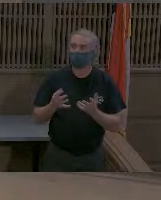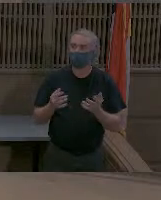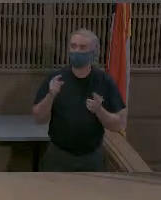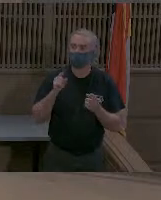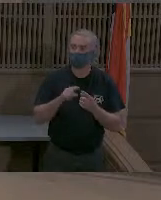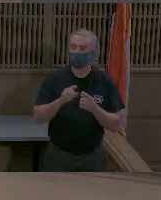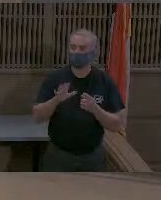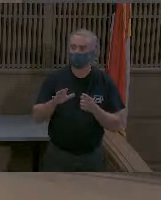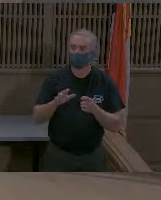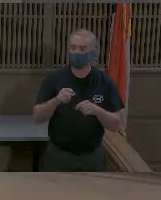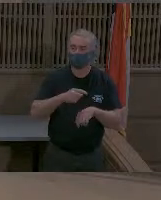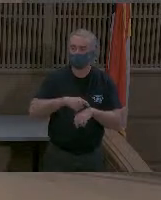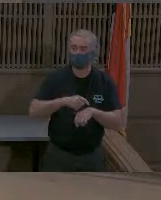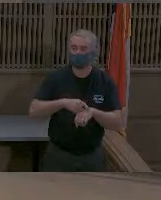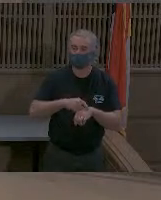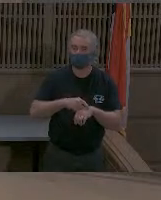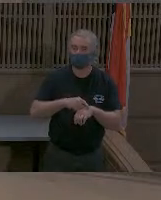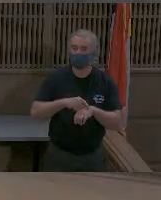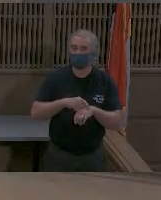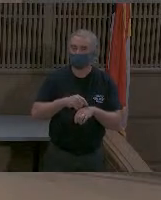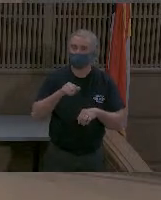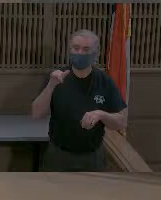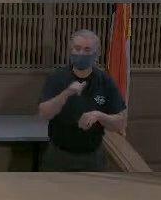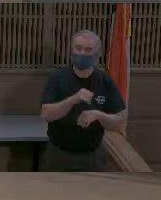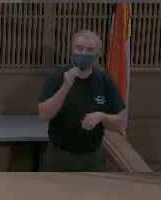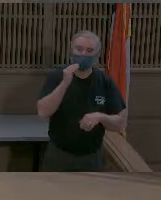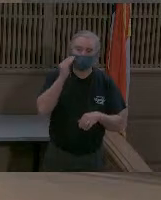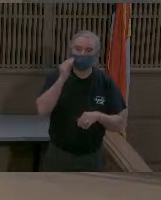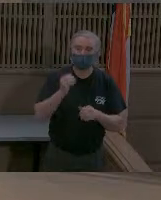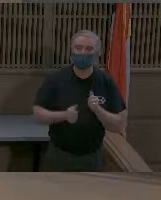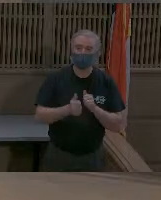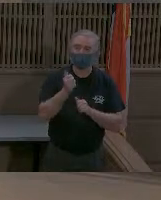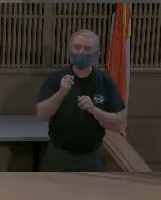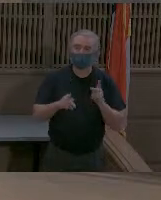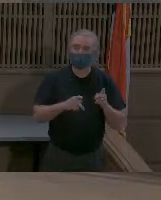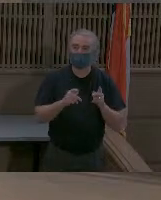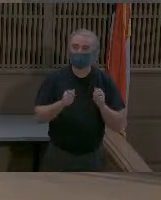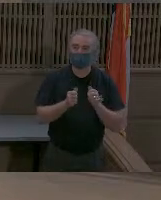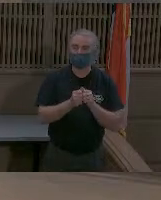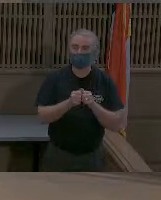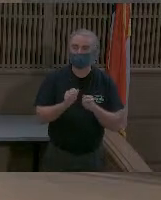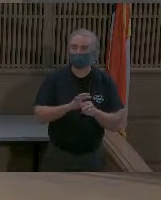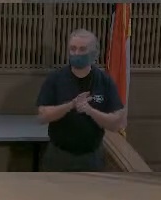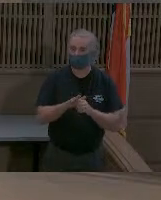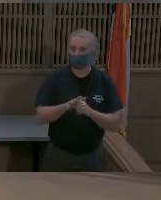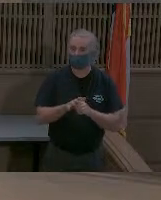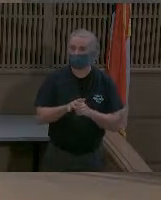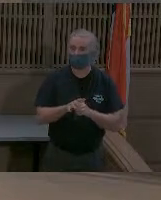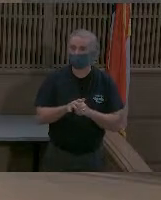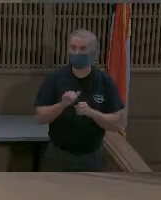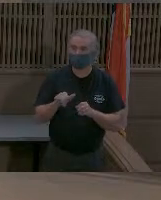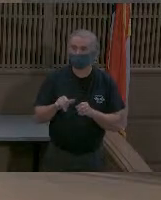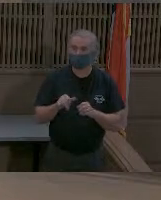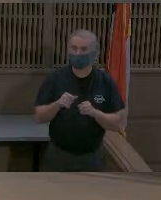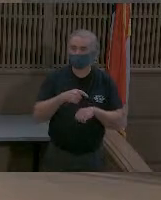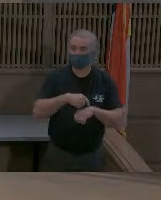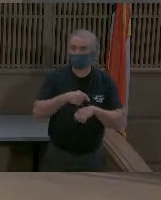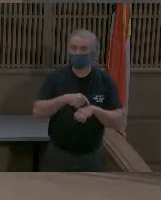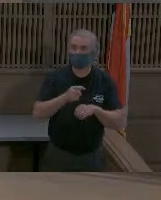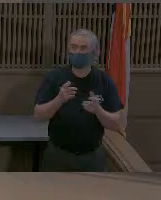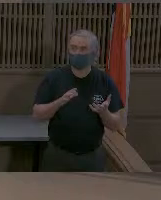is over with. For most people who have the COVID infection, the isolation period